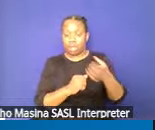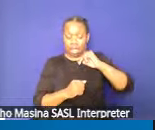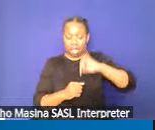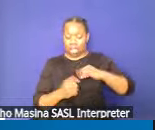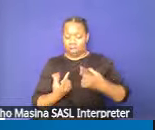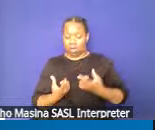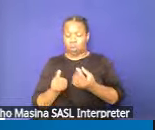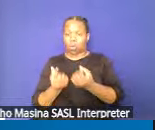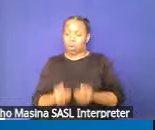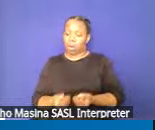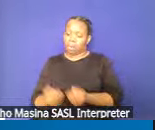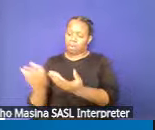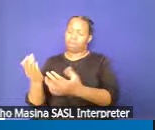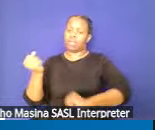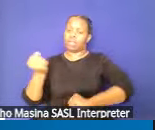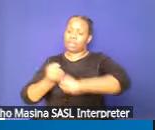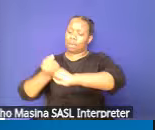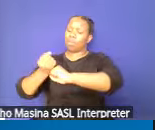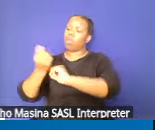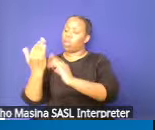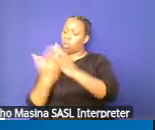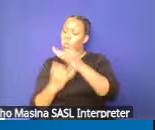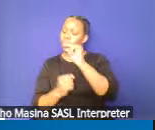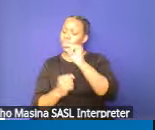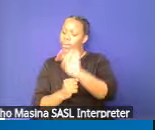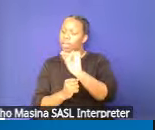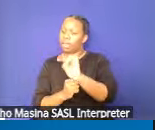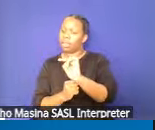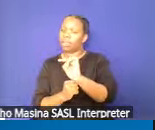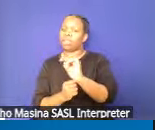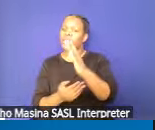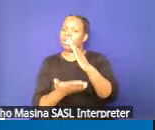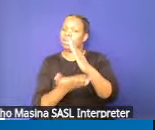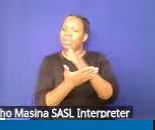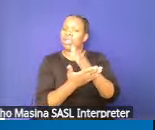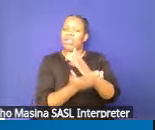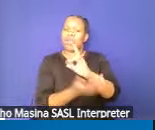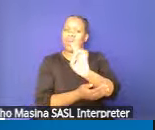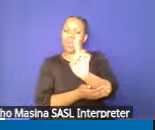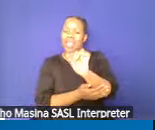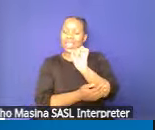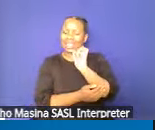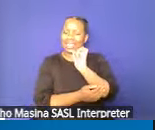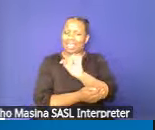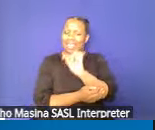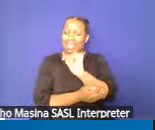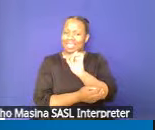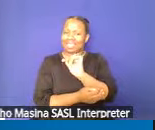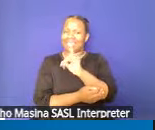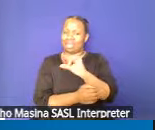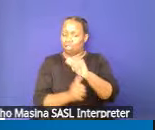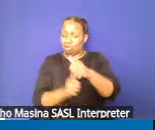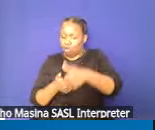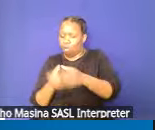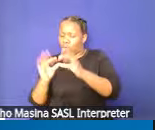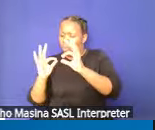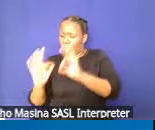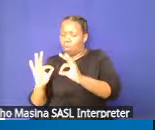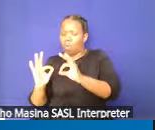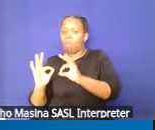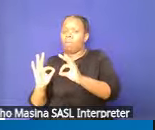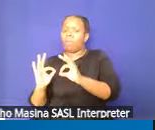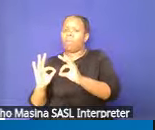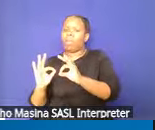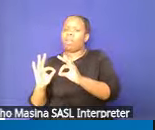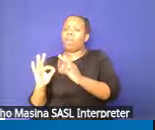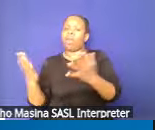provide support towards that to ensure that these entities remain compliant within